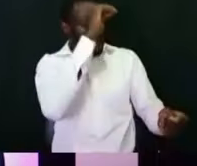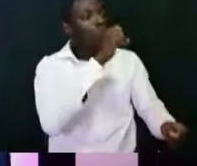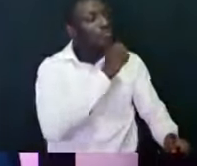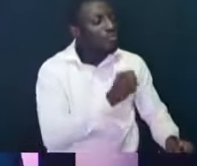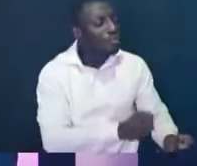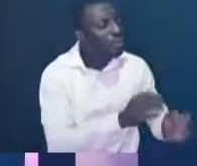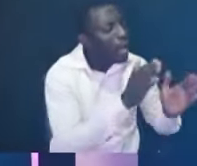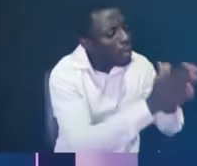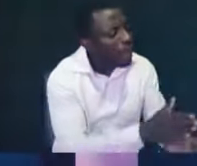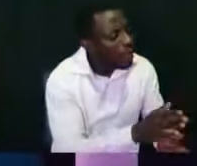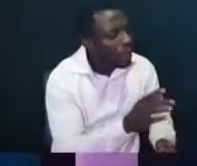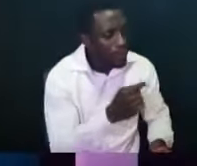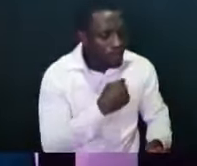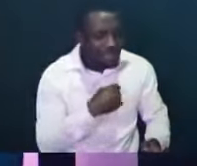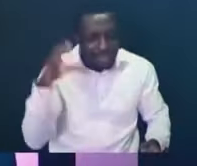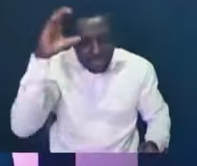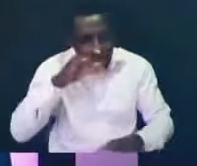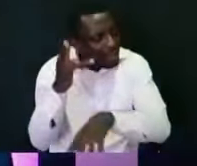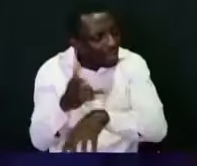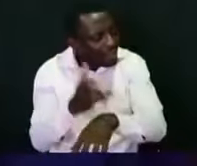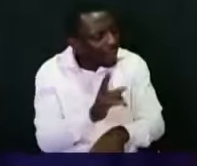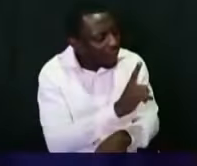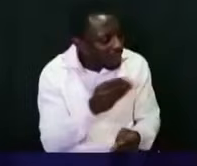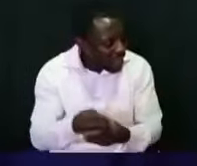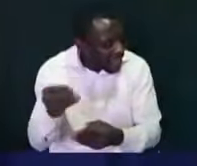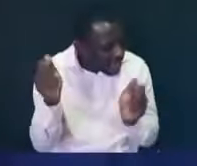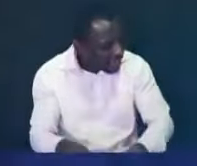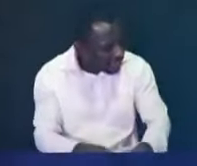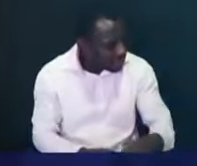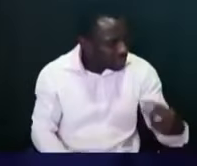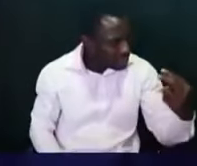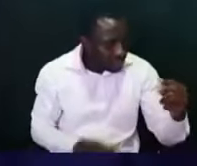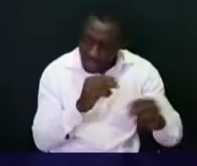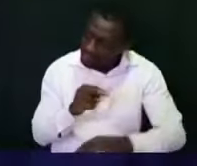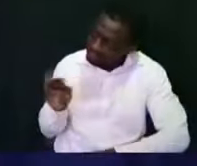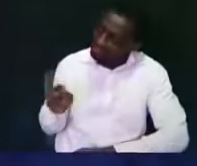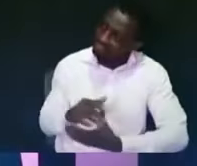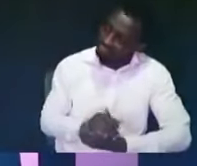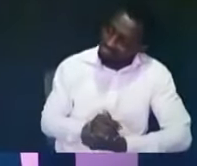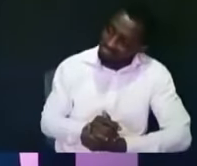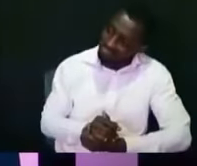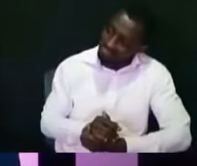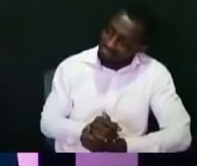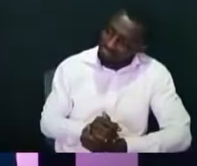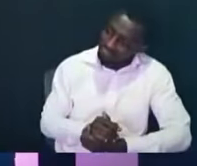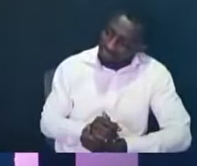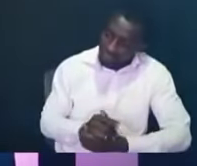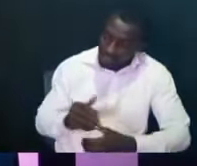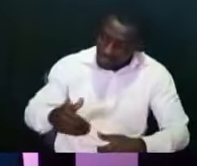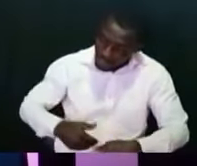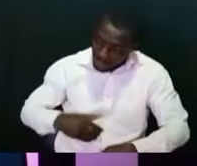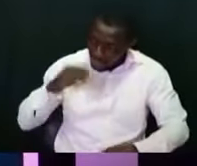some drink to buy the old man looked at him and told him see